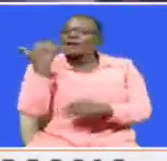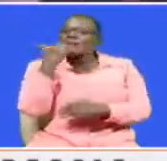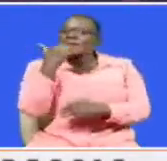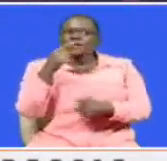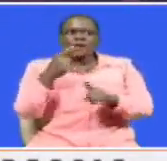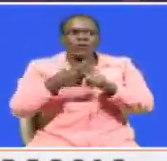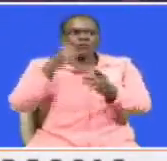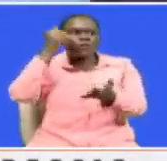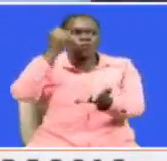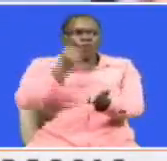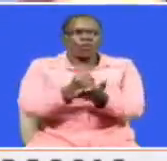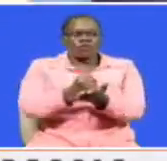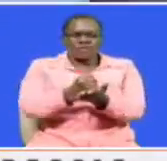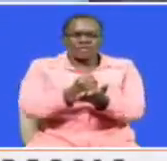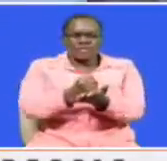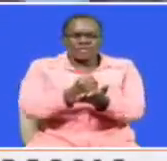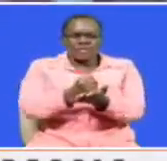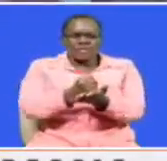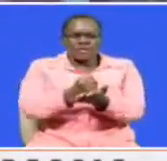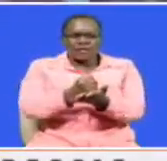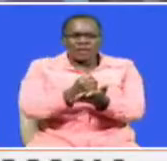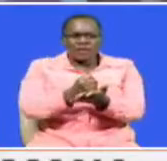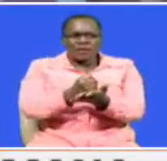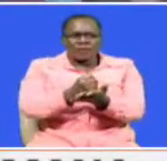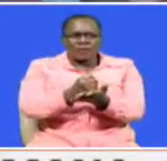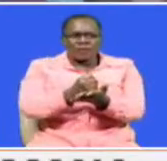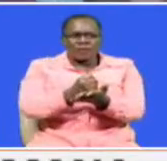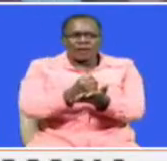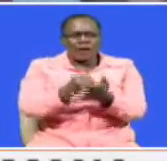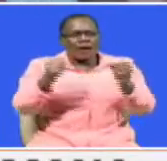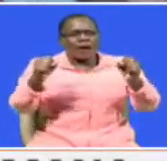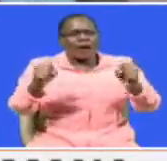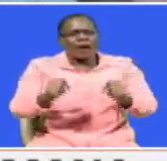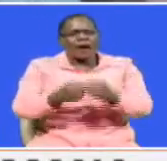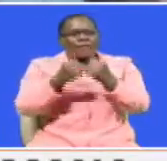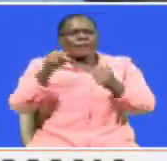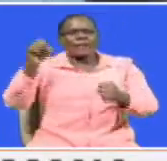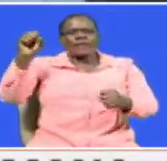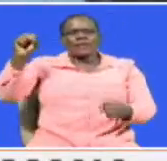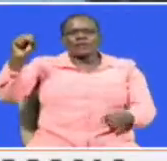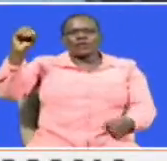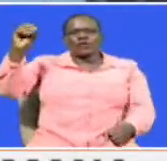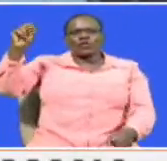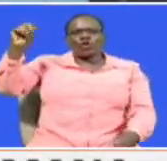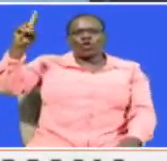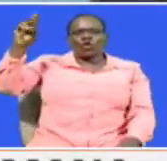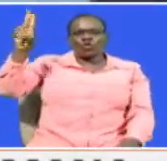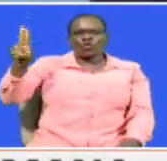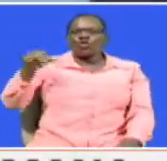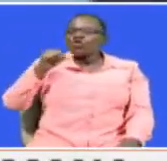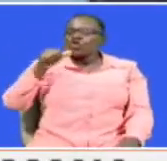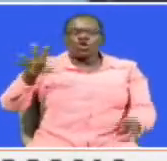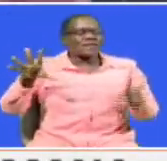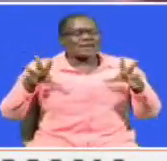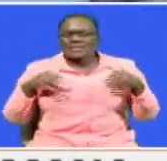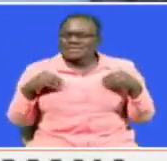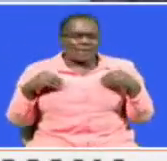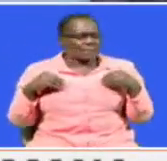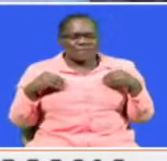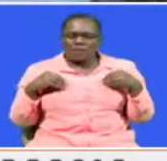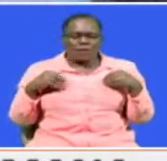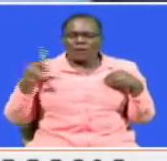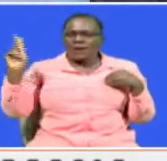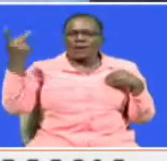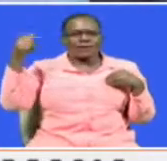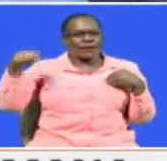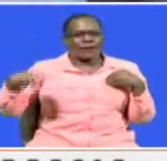from office. Uye. What is happening in Sondo is not acceptable in